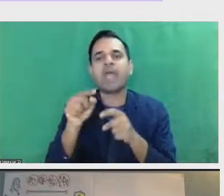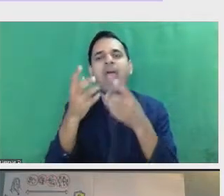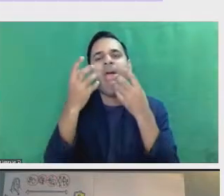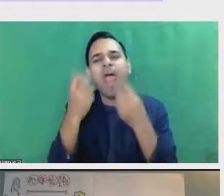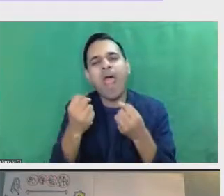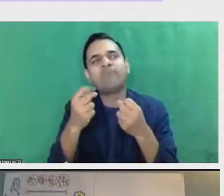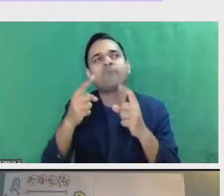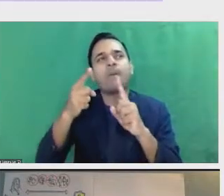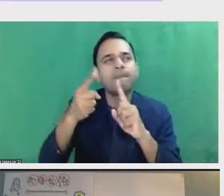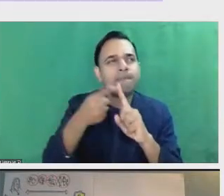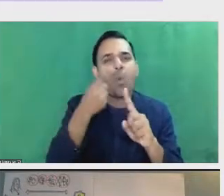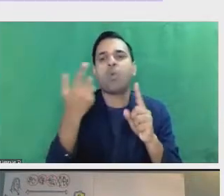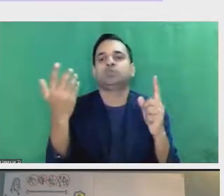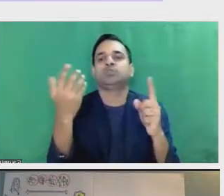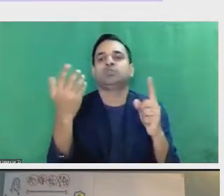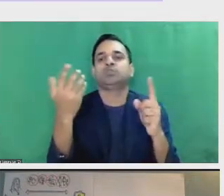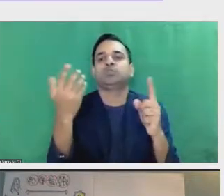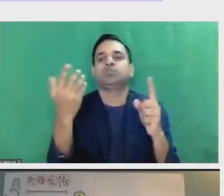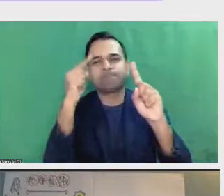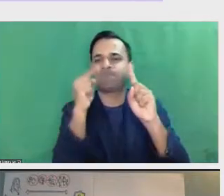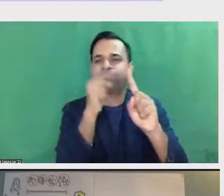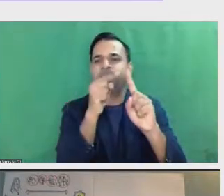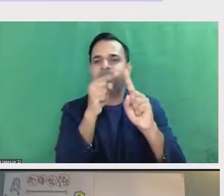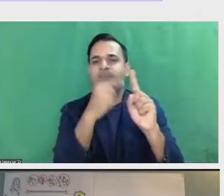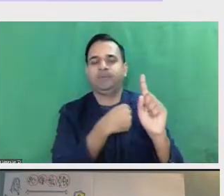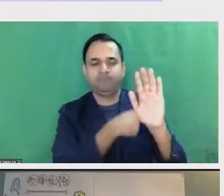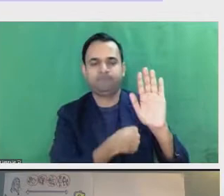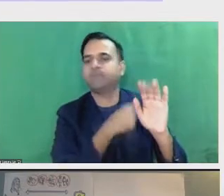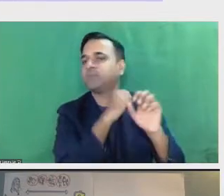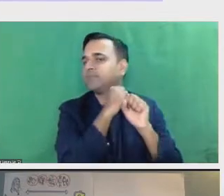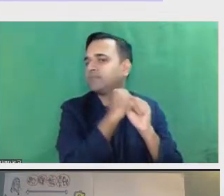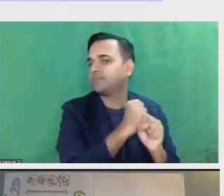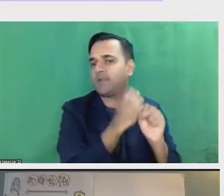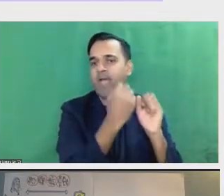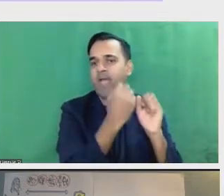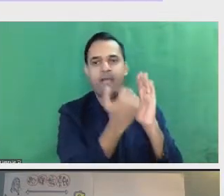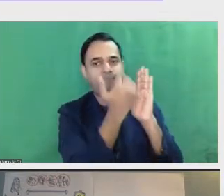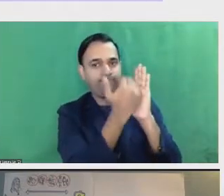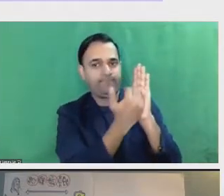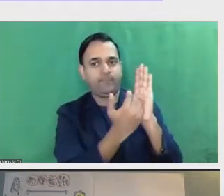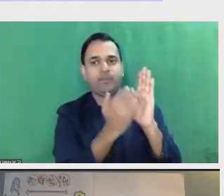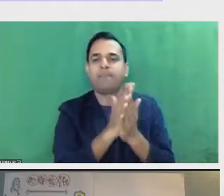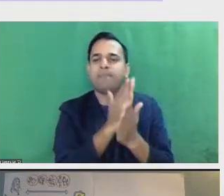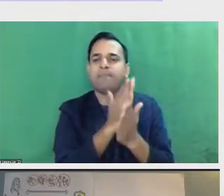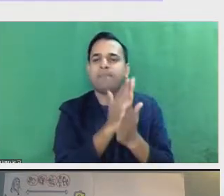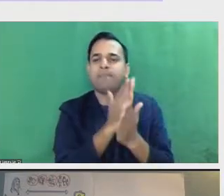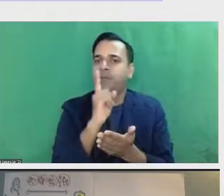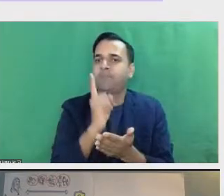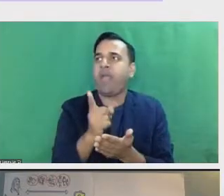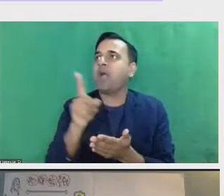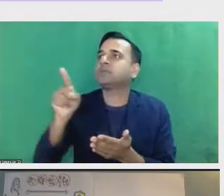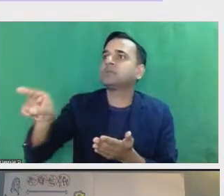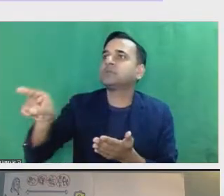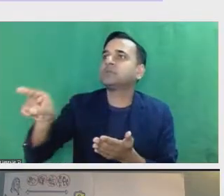the following years to accelerate the closing of gender gaps, to include